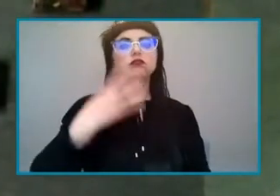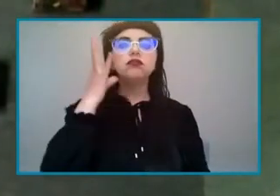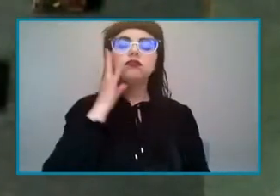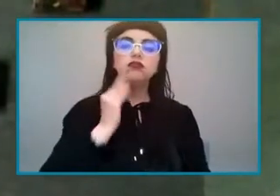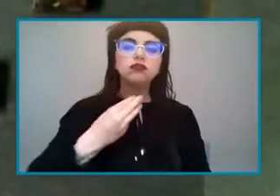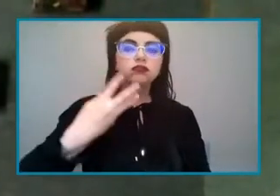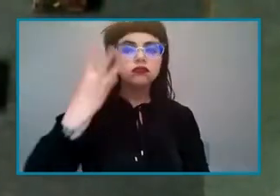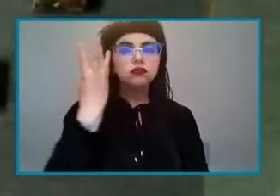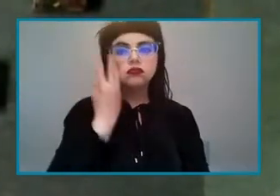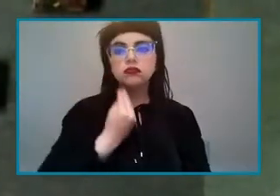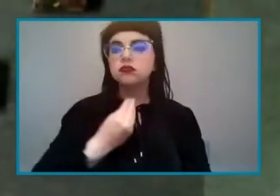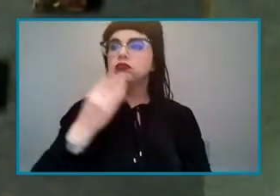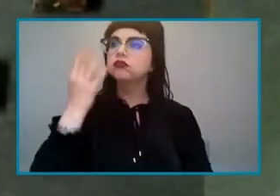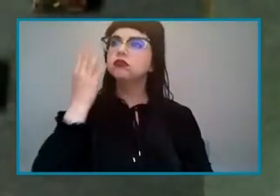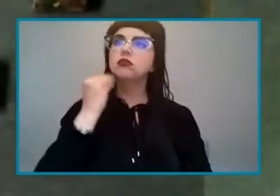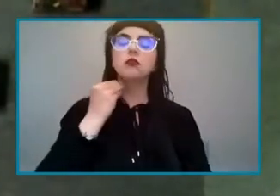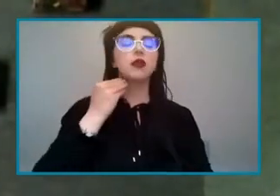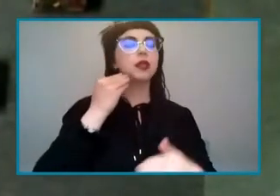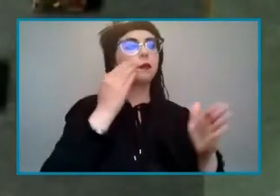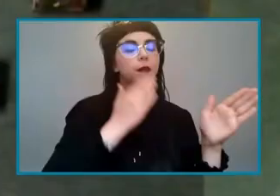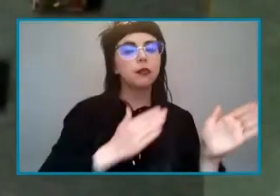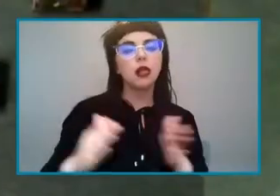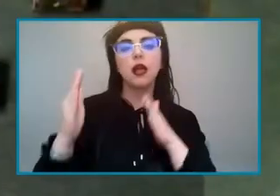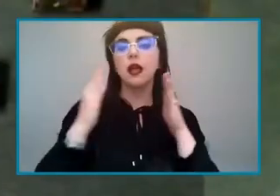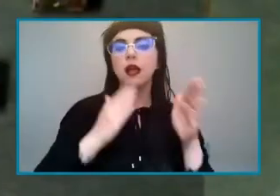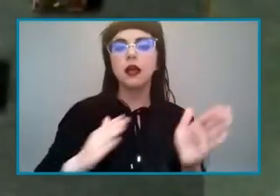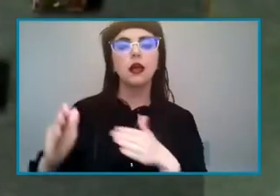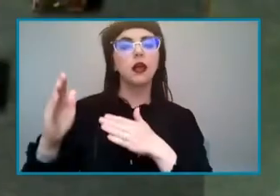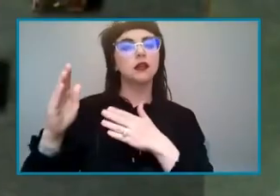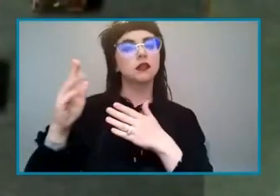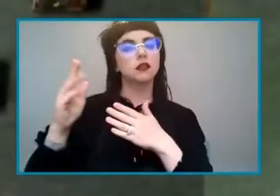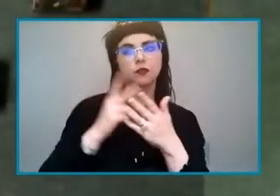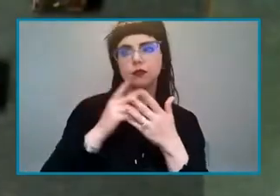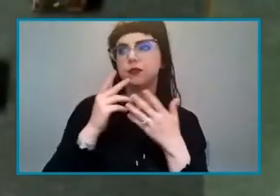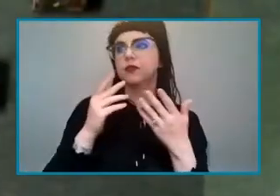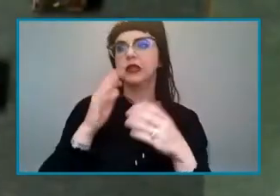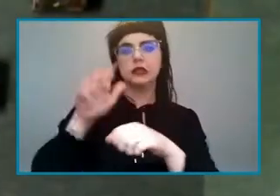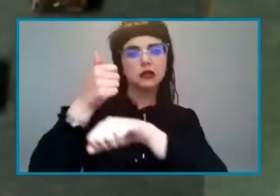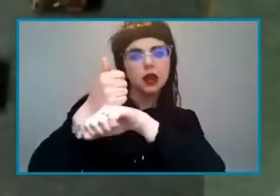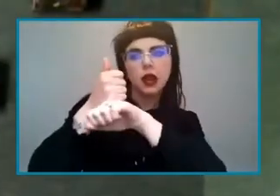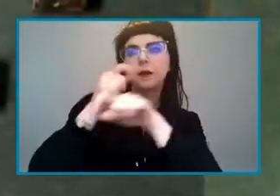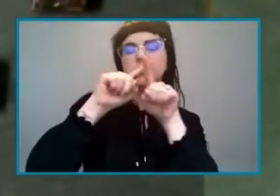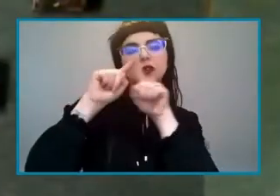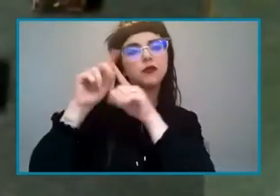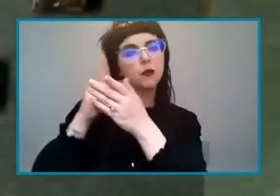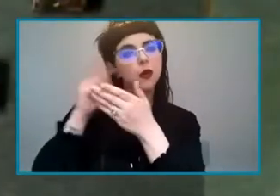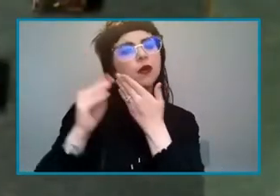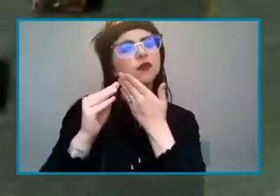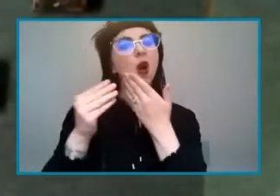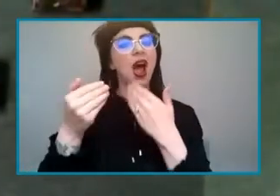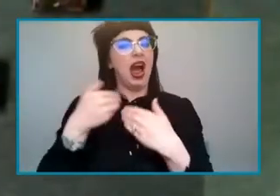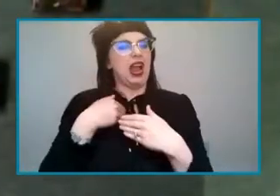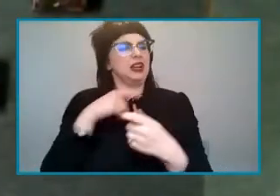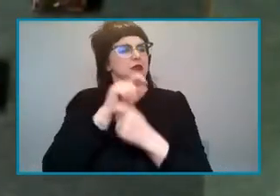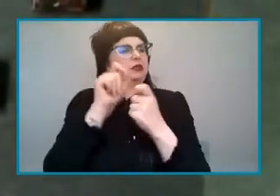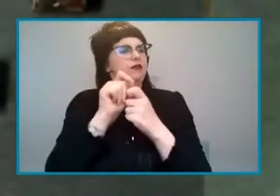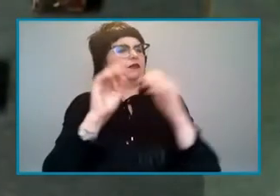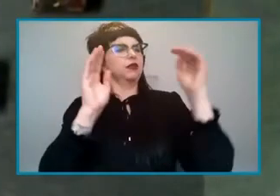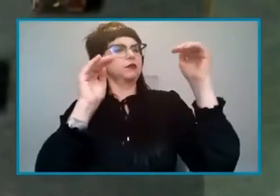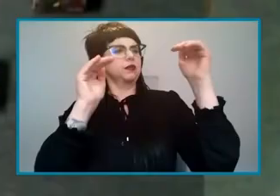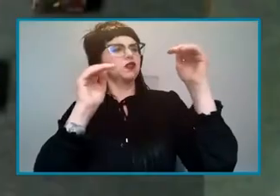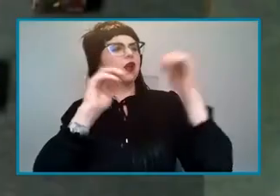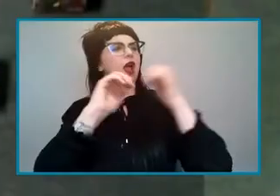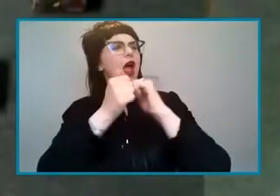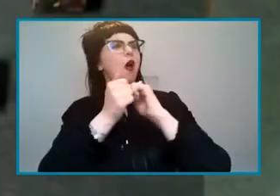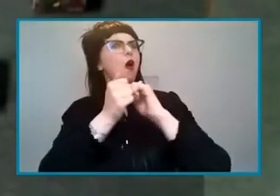programming while I was in the military, so I had certain expectations of how that would all work out with this new way